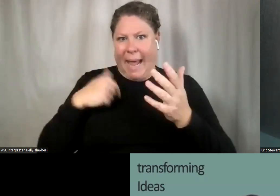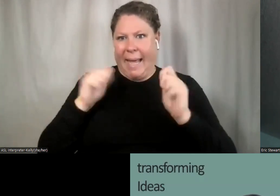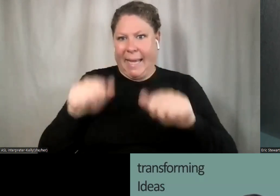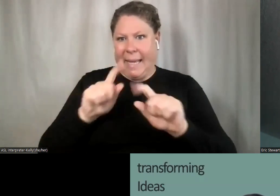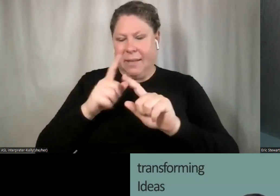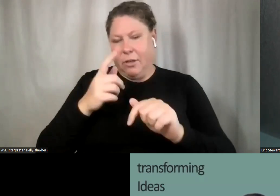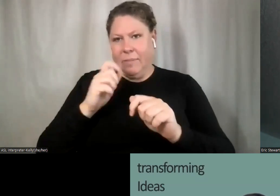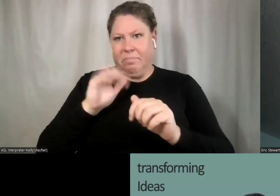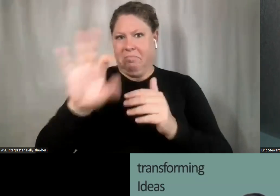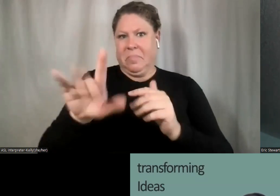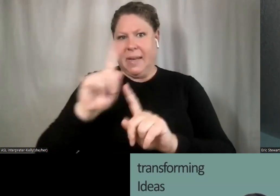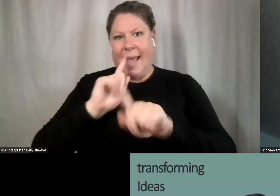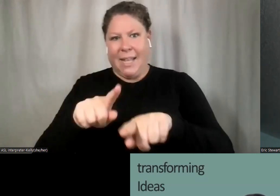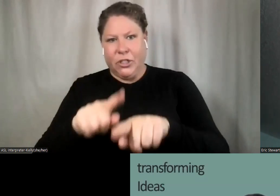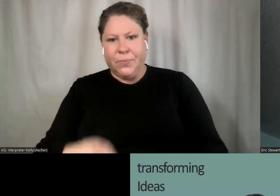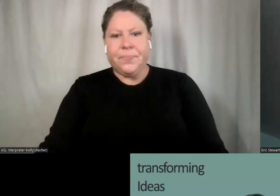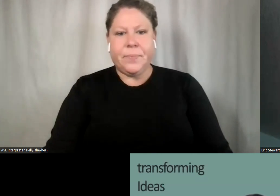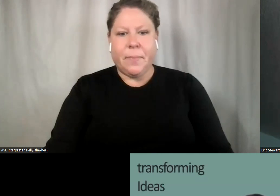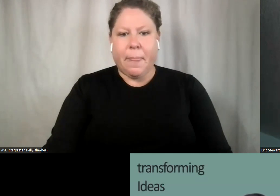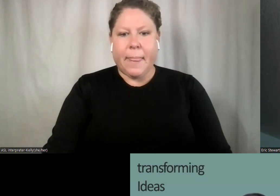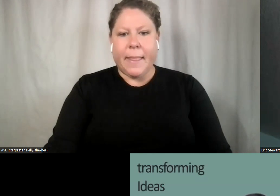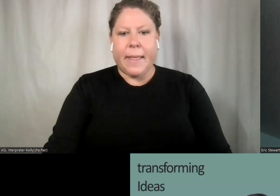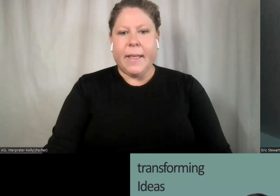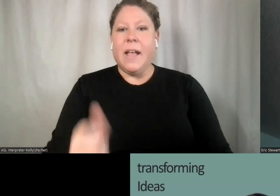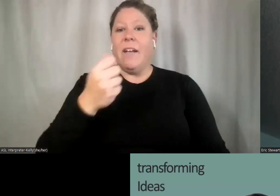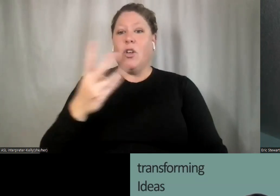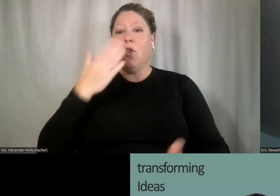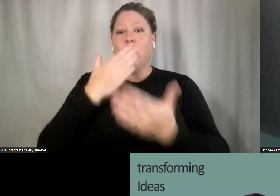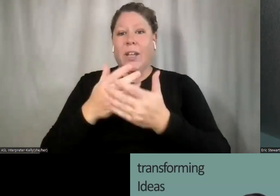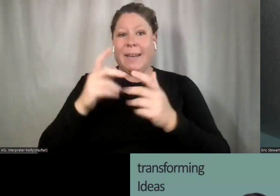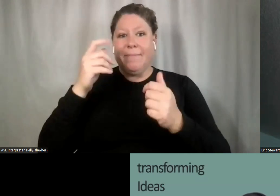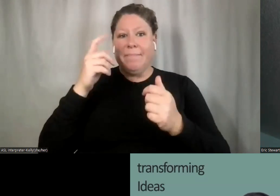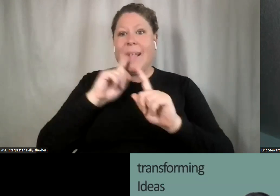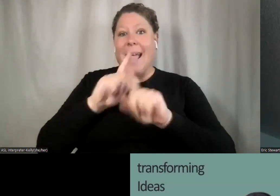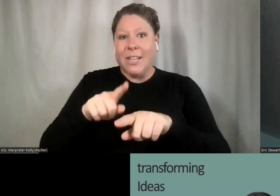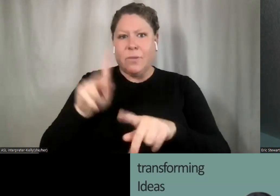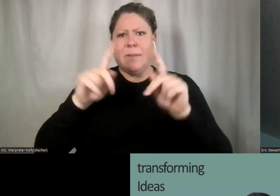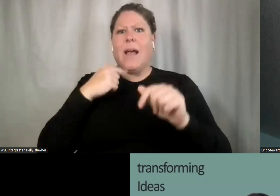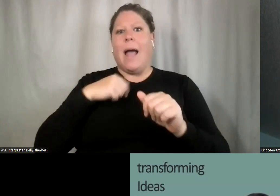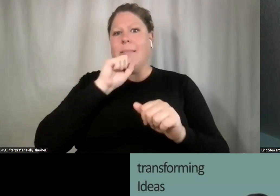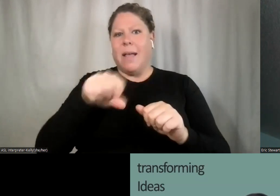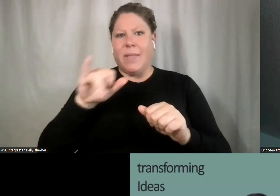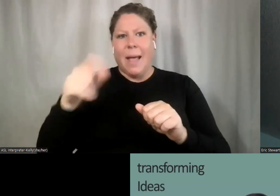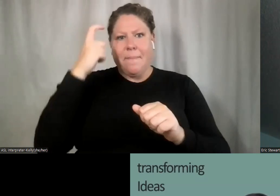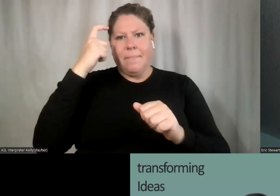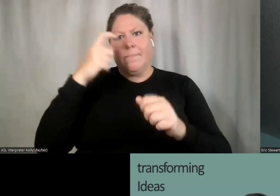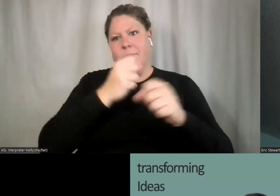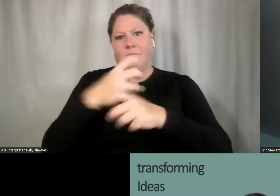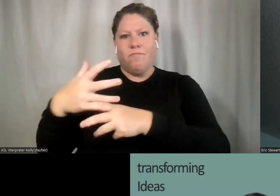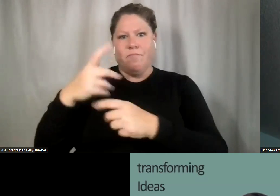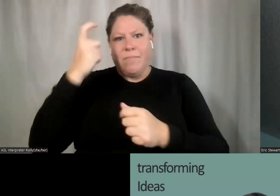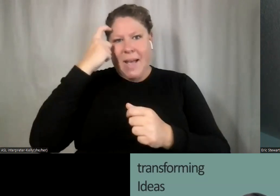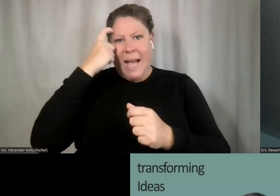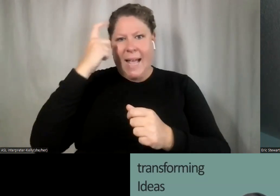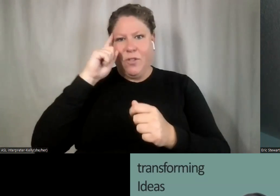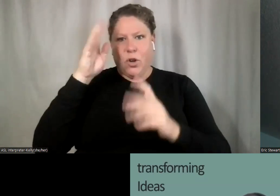couple comments. Crystal said, I love the identify opportunities portion for mindsets, so spot on. And Janine said she's going to use